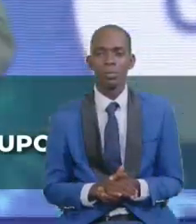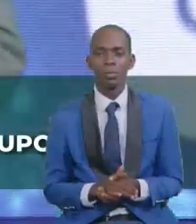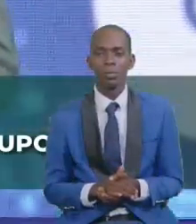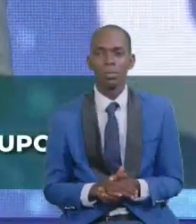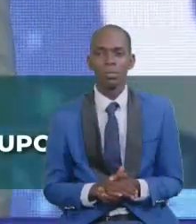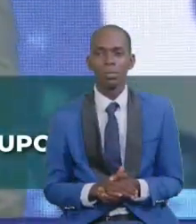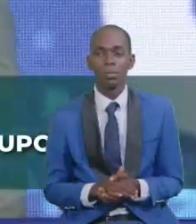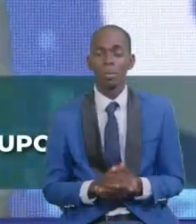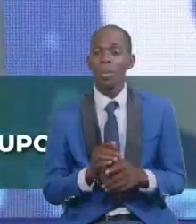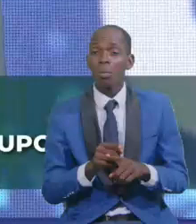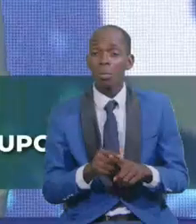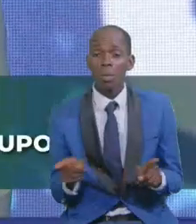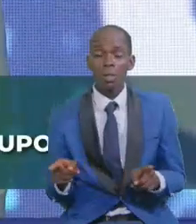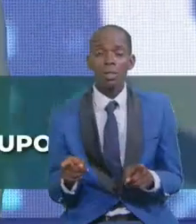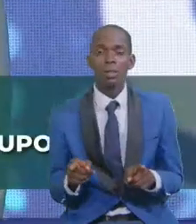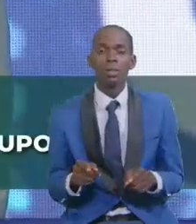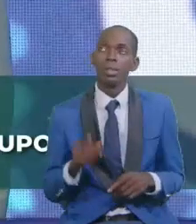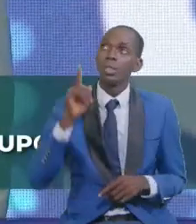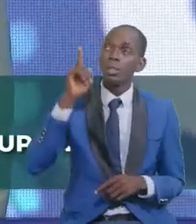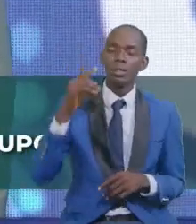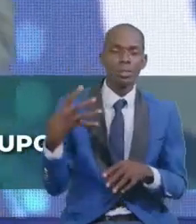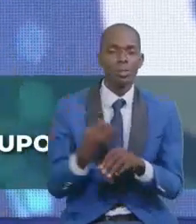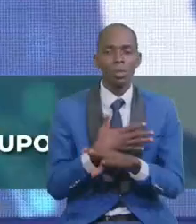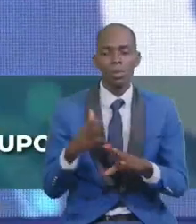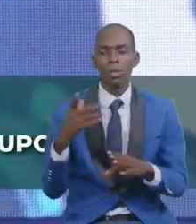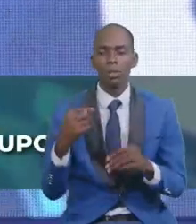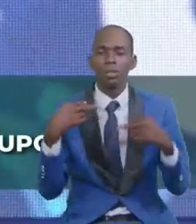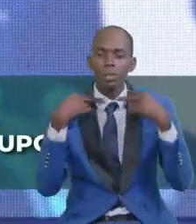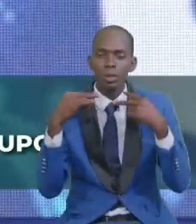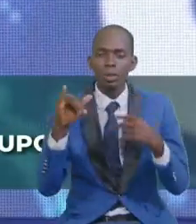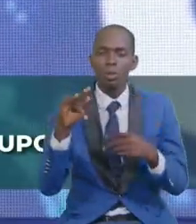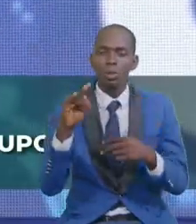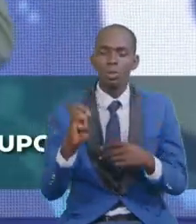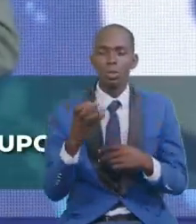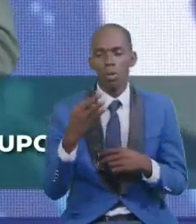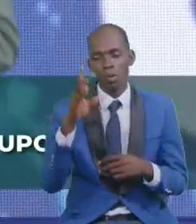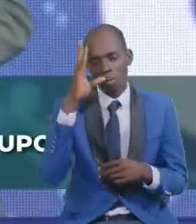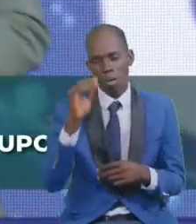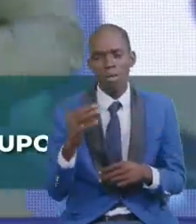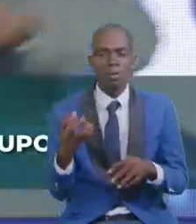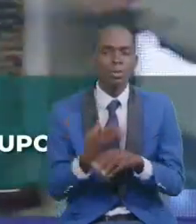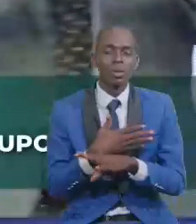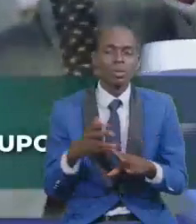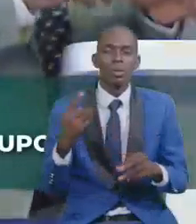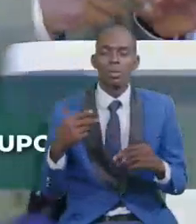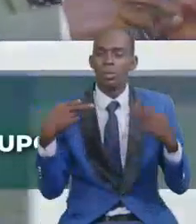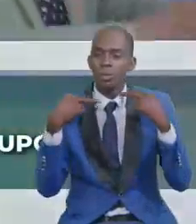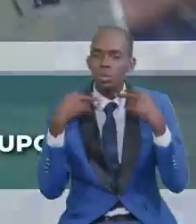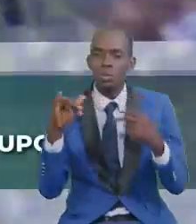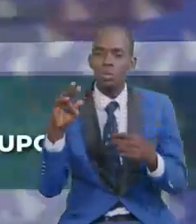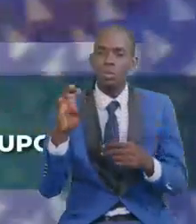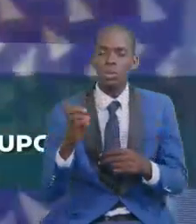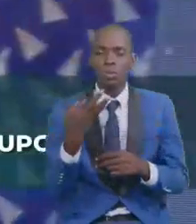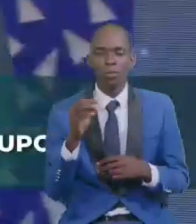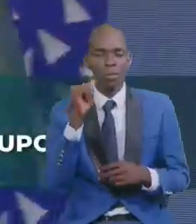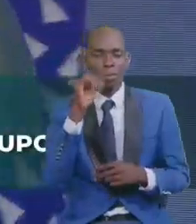But he takes the yoke of man away. He takes the yoke of a woman away. And he